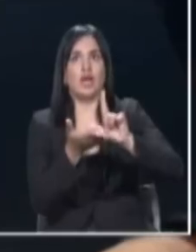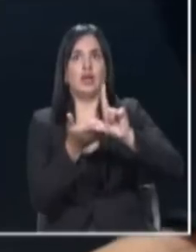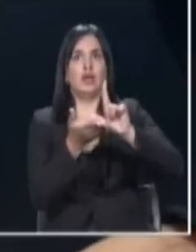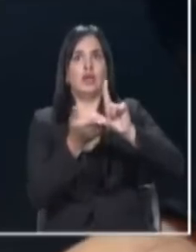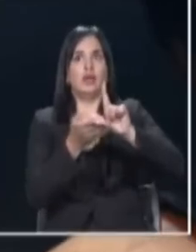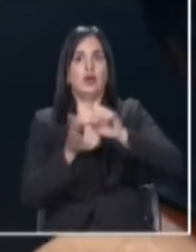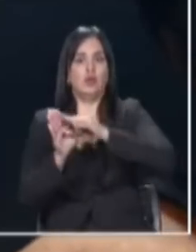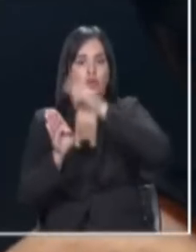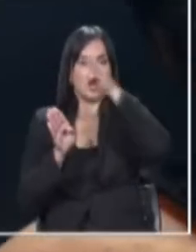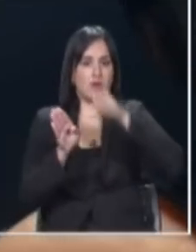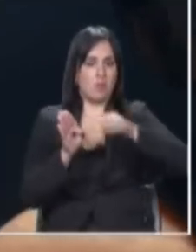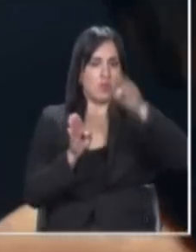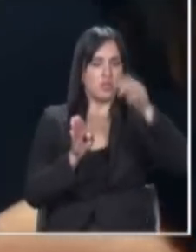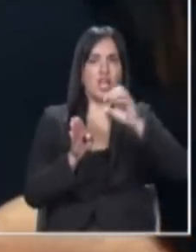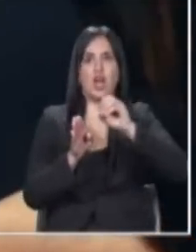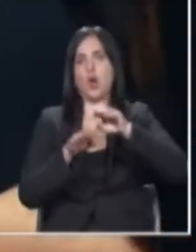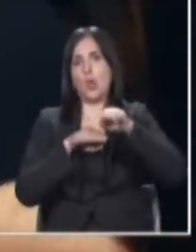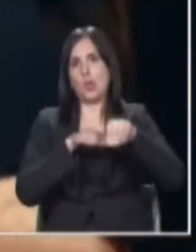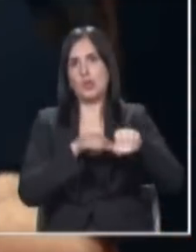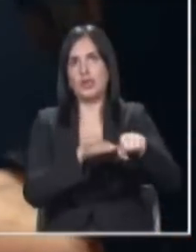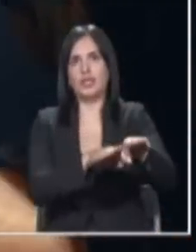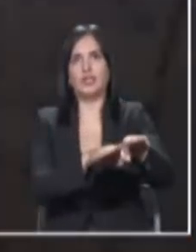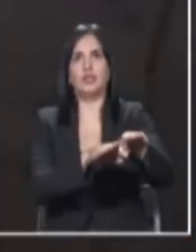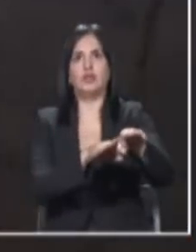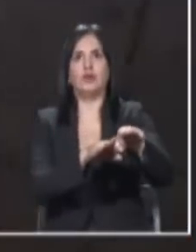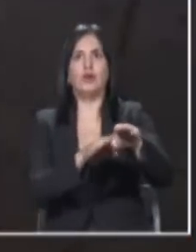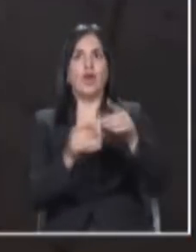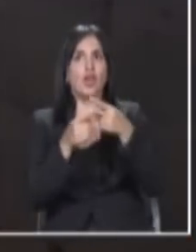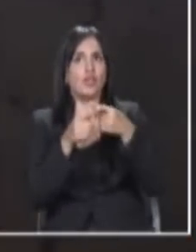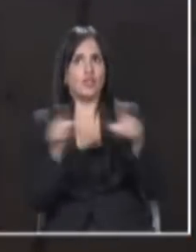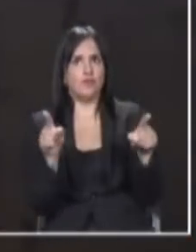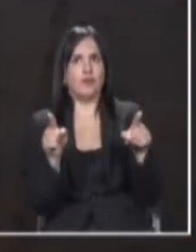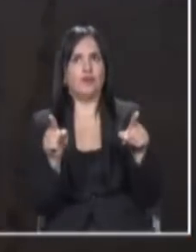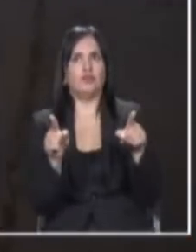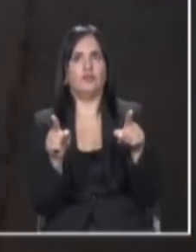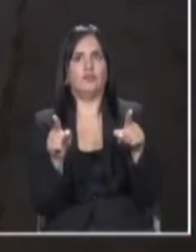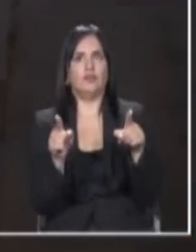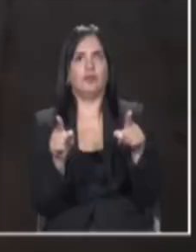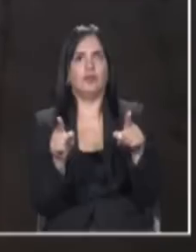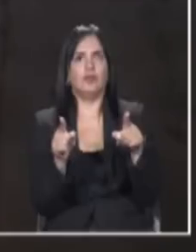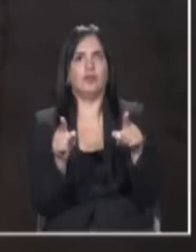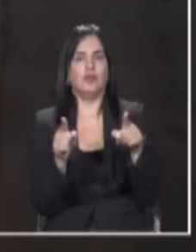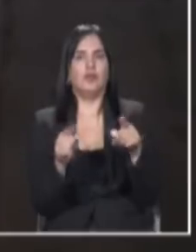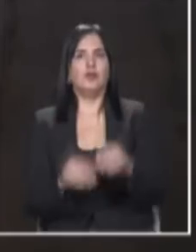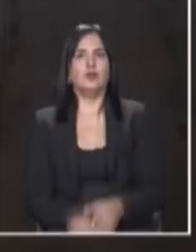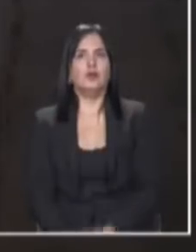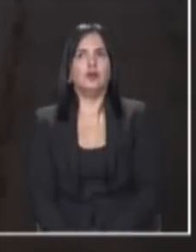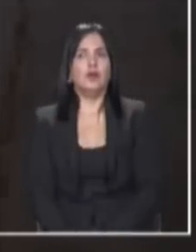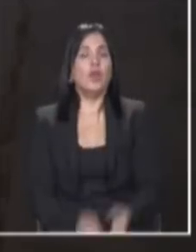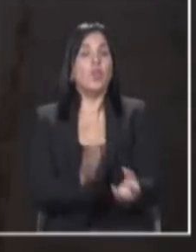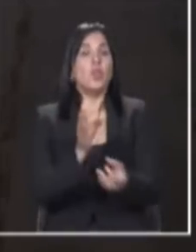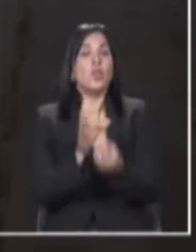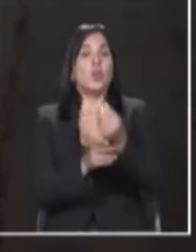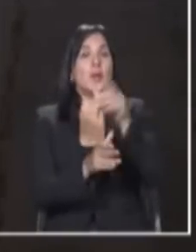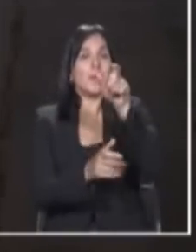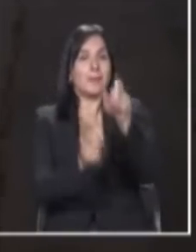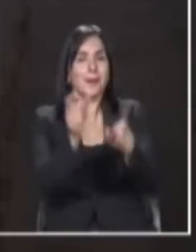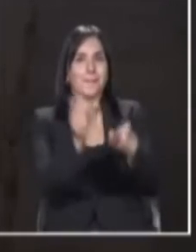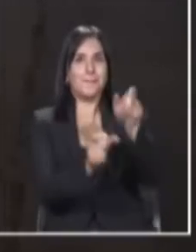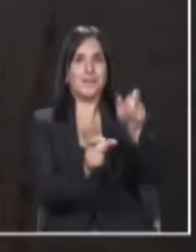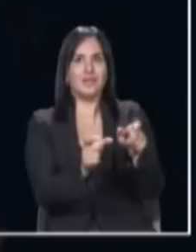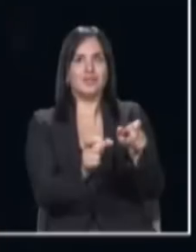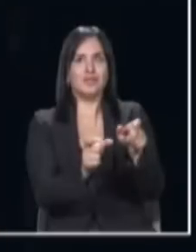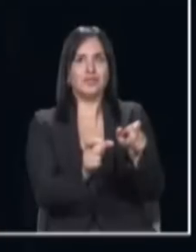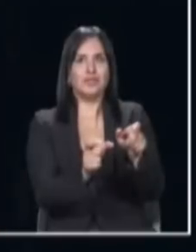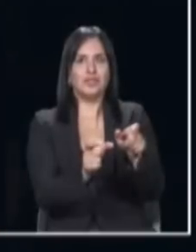river or due to differences in Behavior or sexual preferences in this sense new species are both created